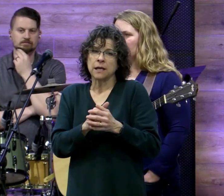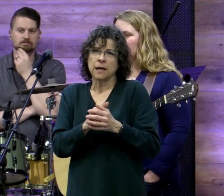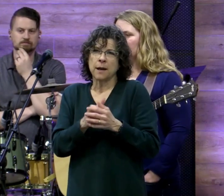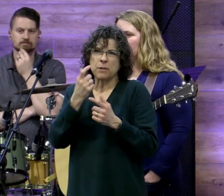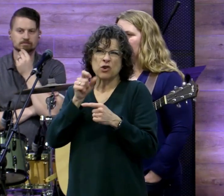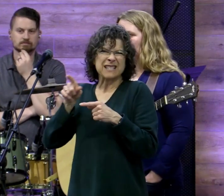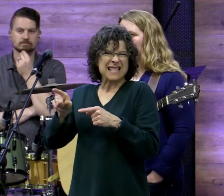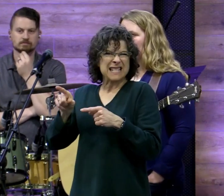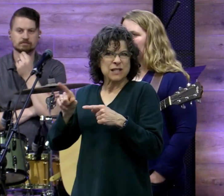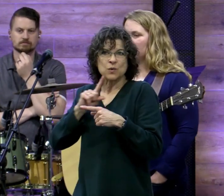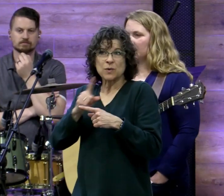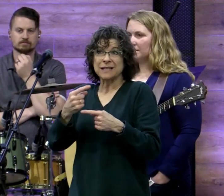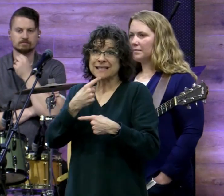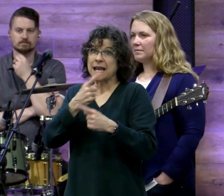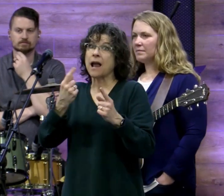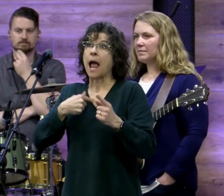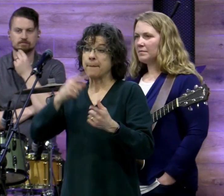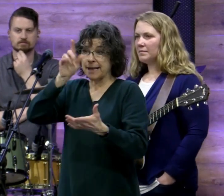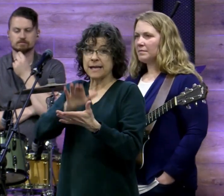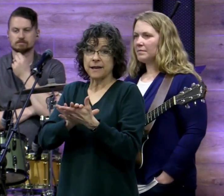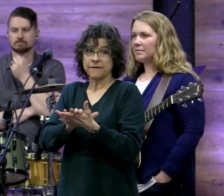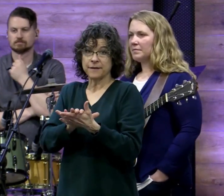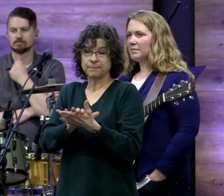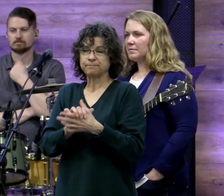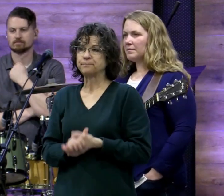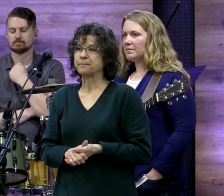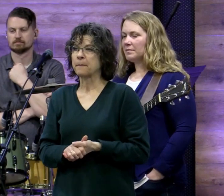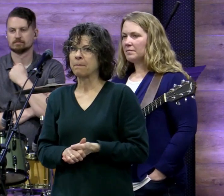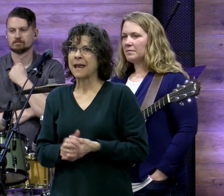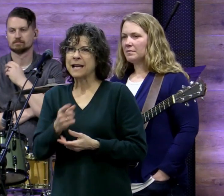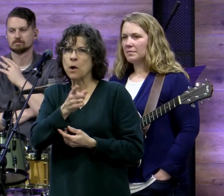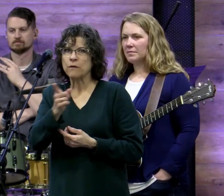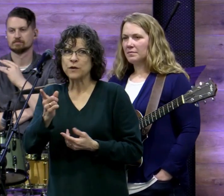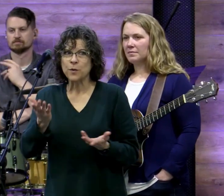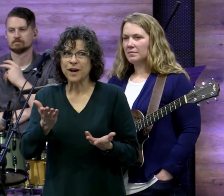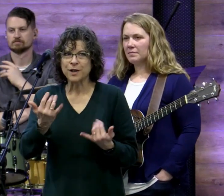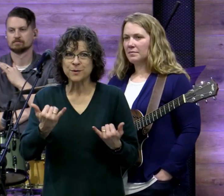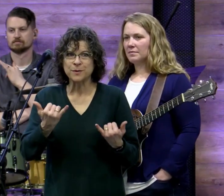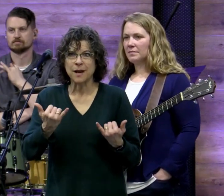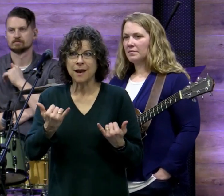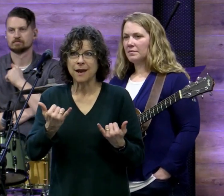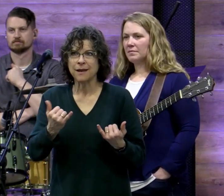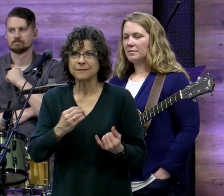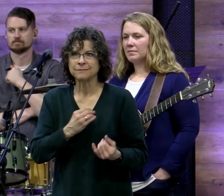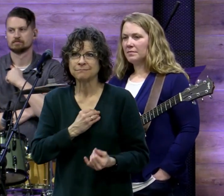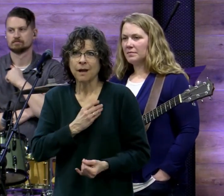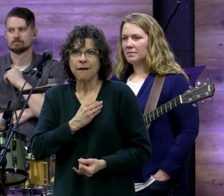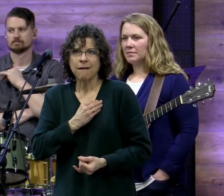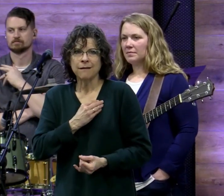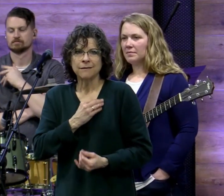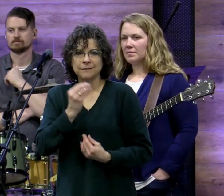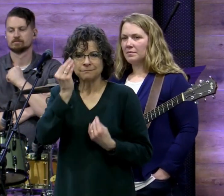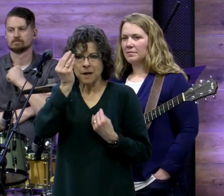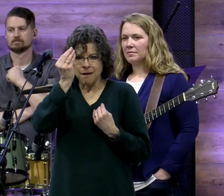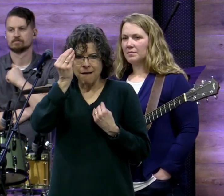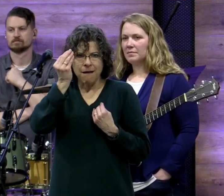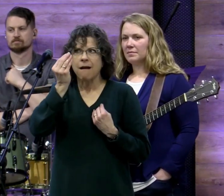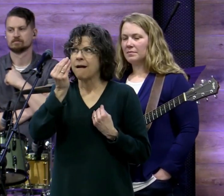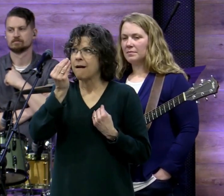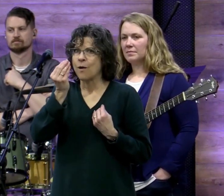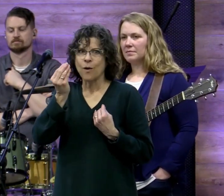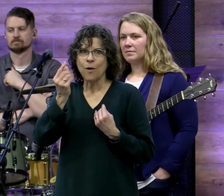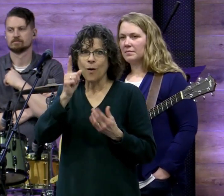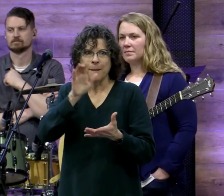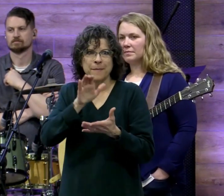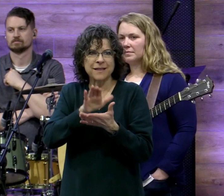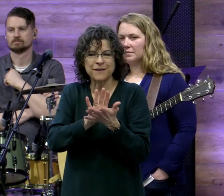you don't believe. However, if you're here today and something happened where you realize, I need Jesus to save me, and today you've believed in